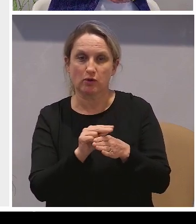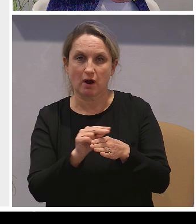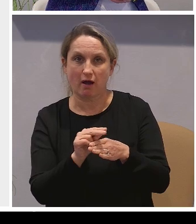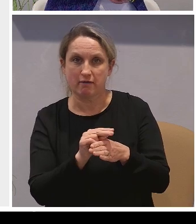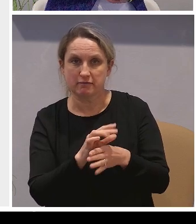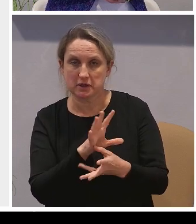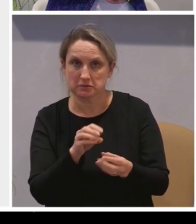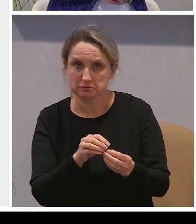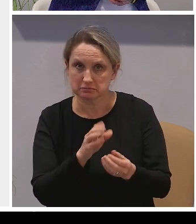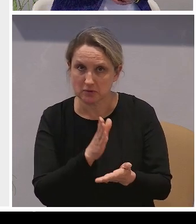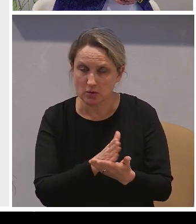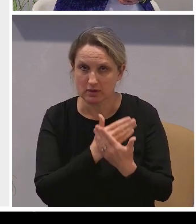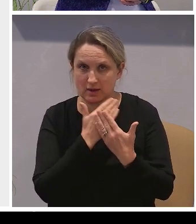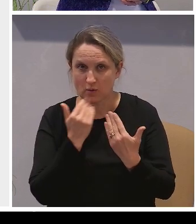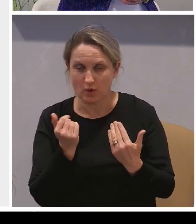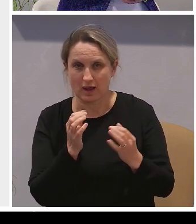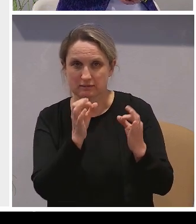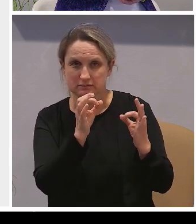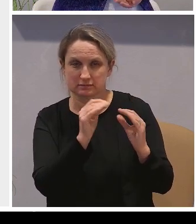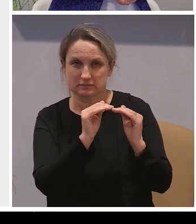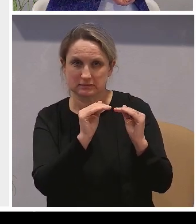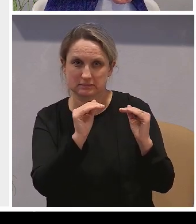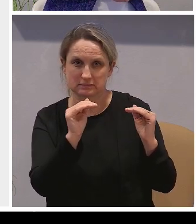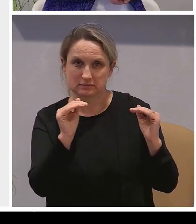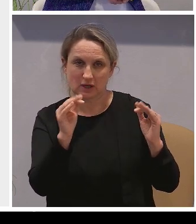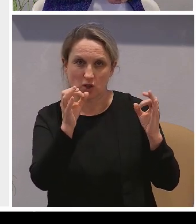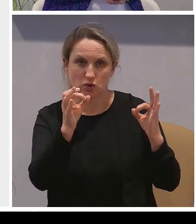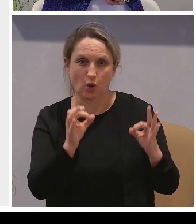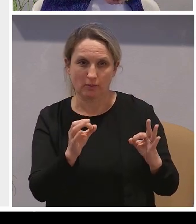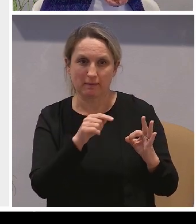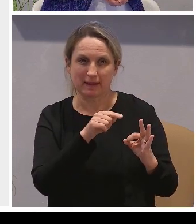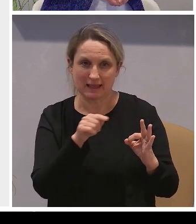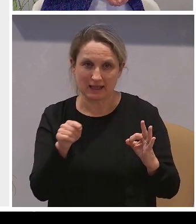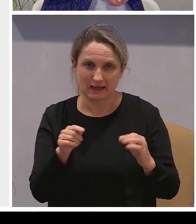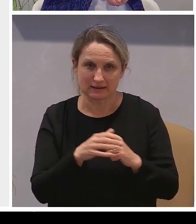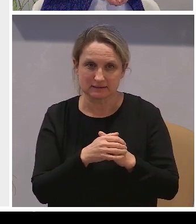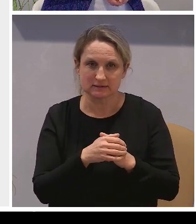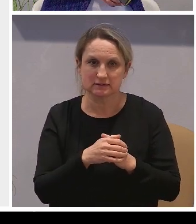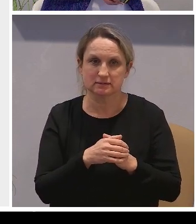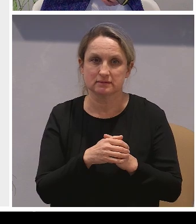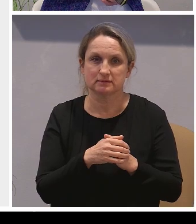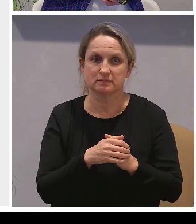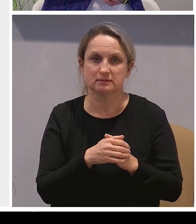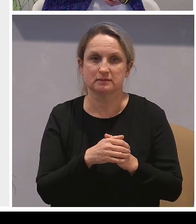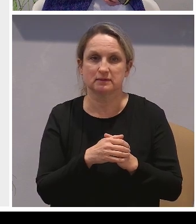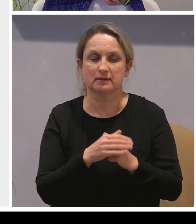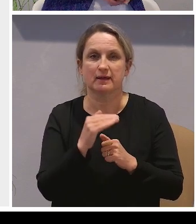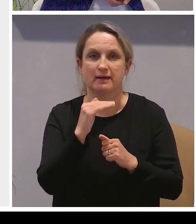This helps to assess how the growth hormone treatment is working.